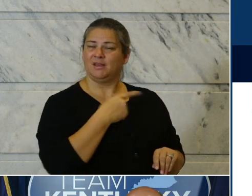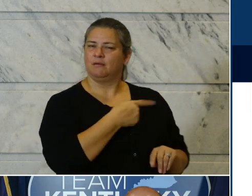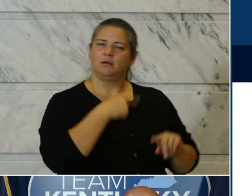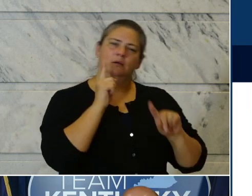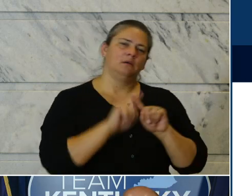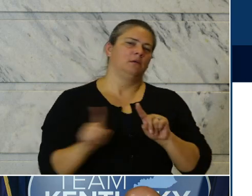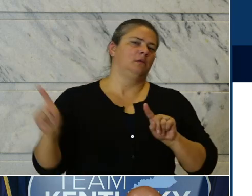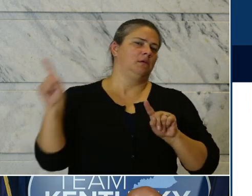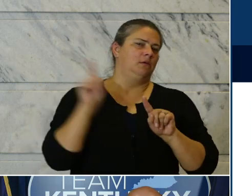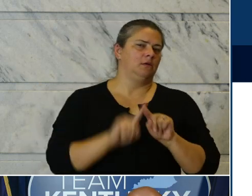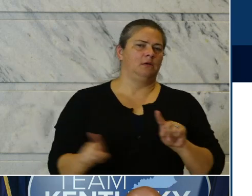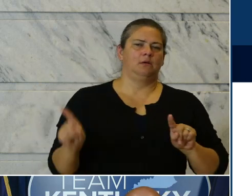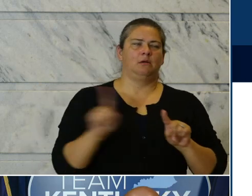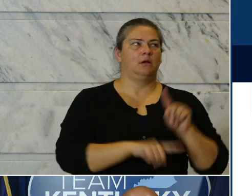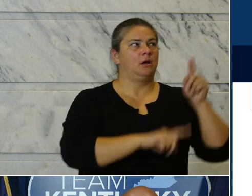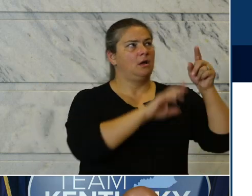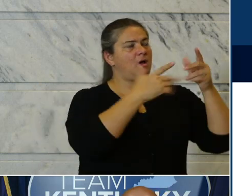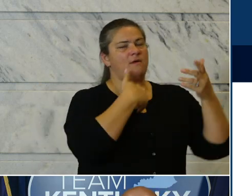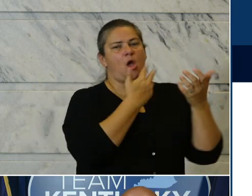if you have a question, go to